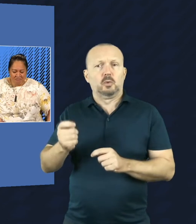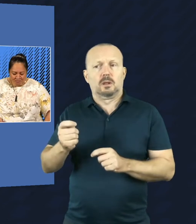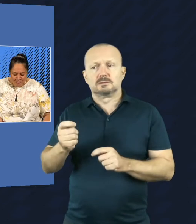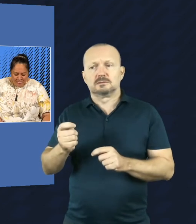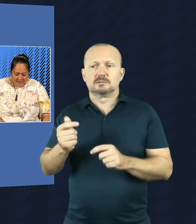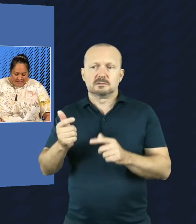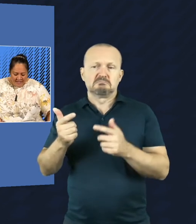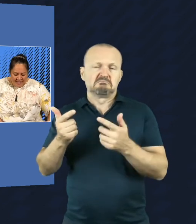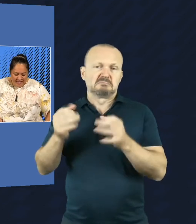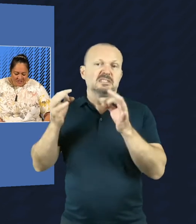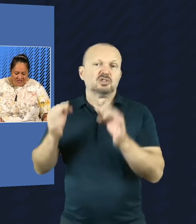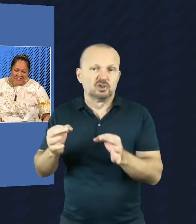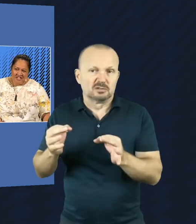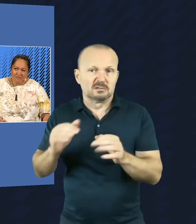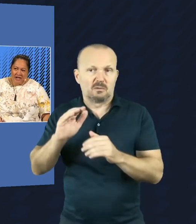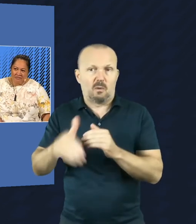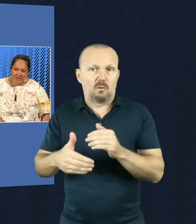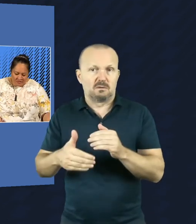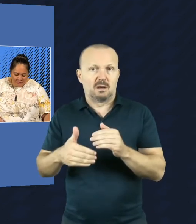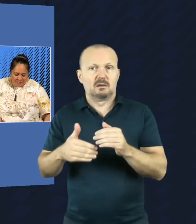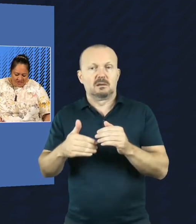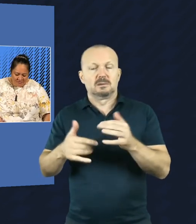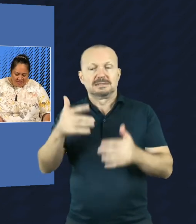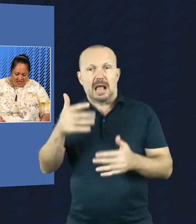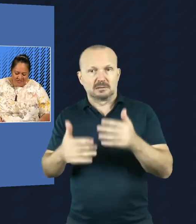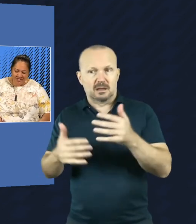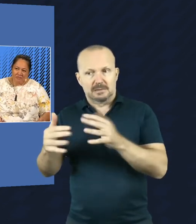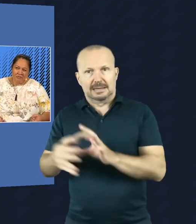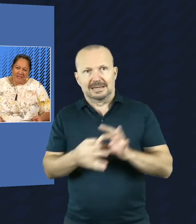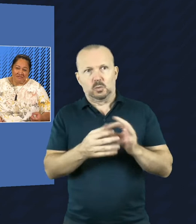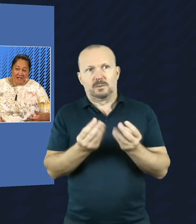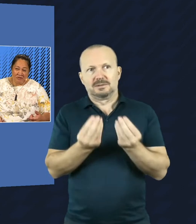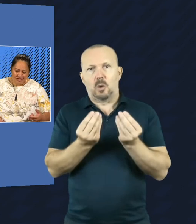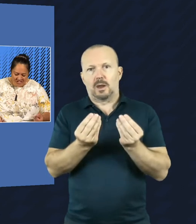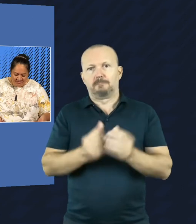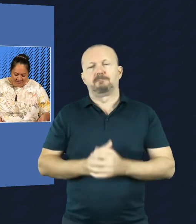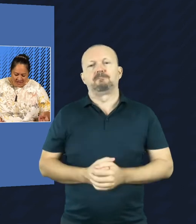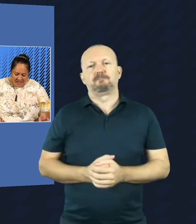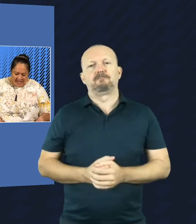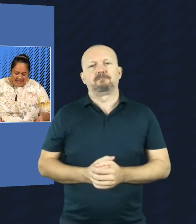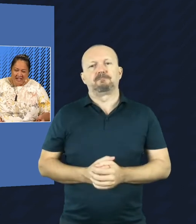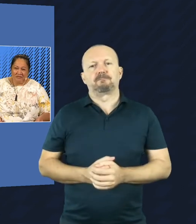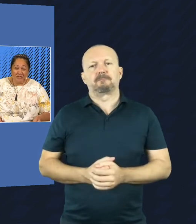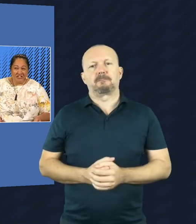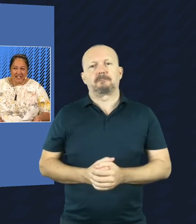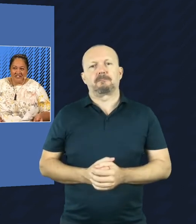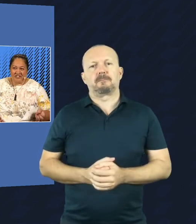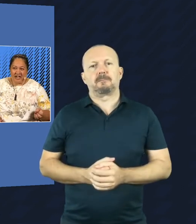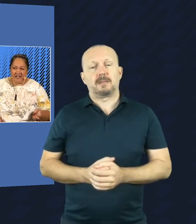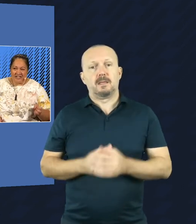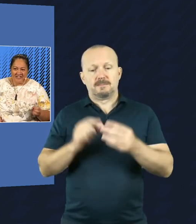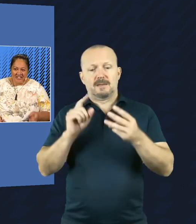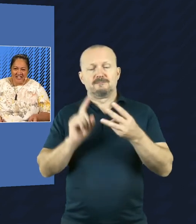taonga. And so the second part of my kōrero is really just a bit about the framework itself and how we're using